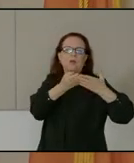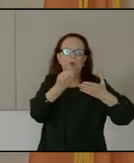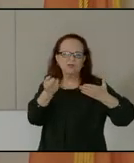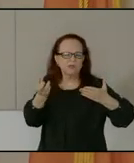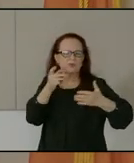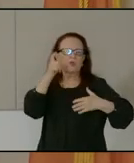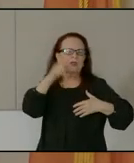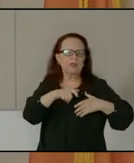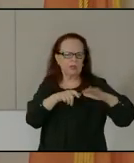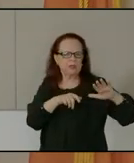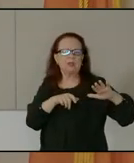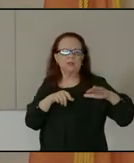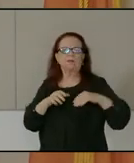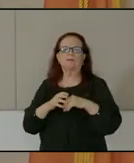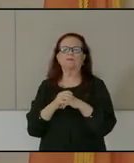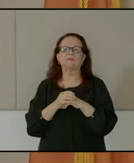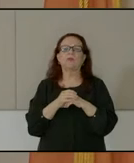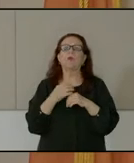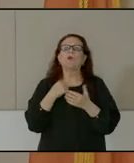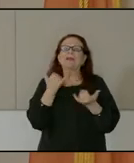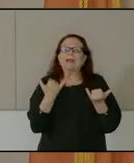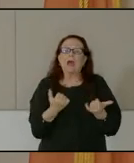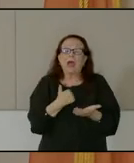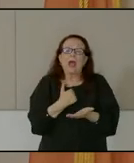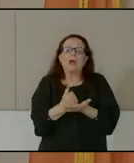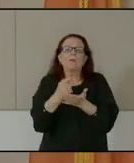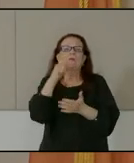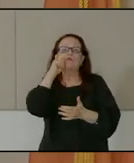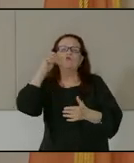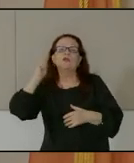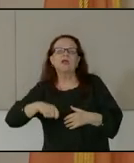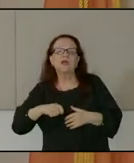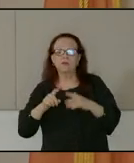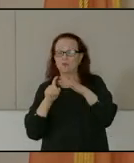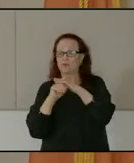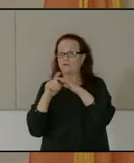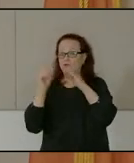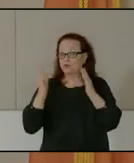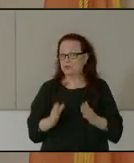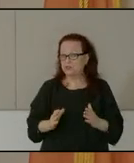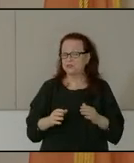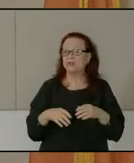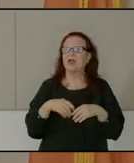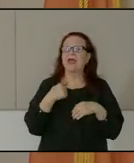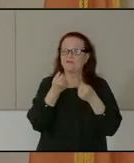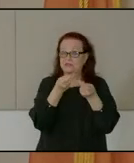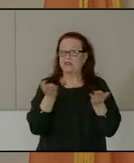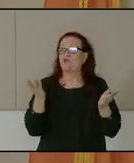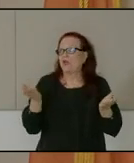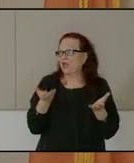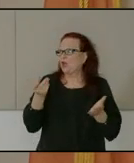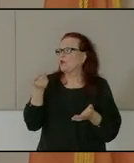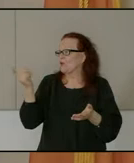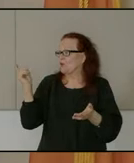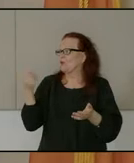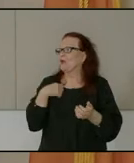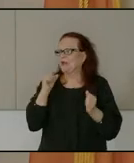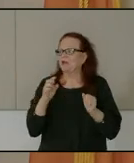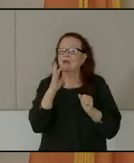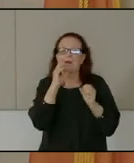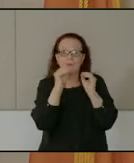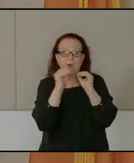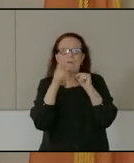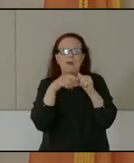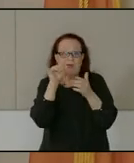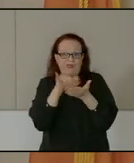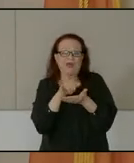helping Ukrainian refugees as well. And there's quite a few of them here. If you want to talk more about that, we can. But for